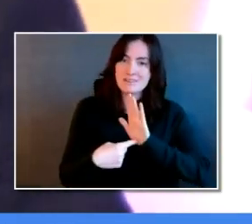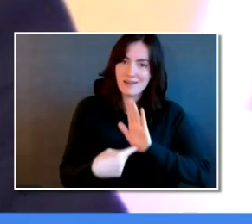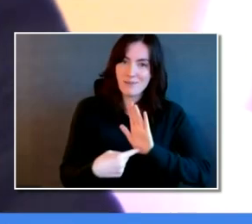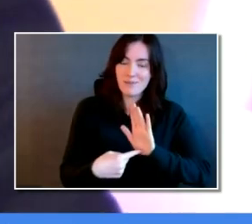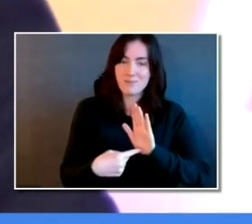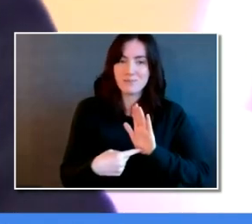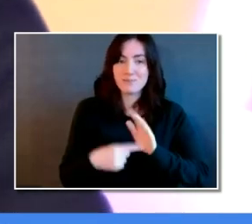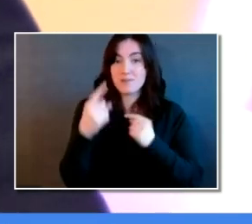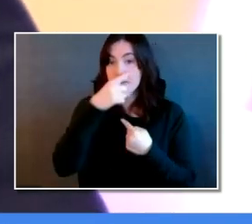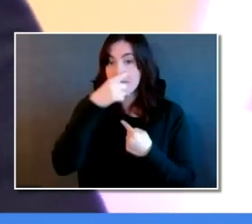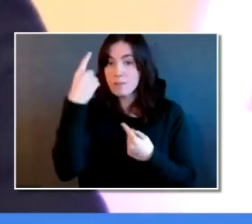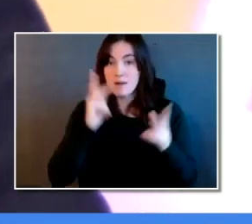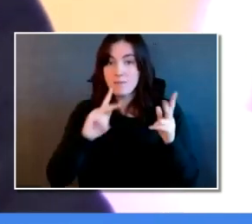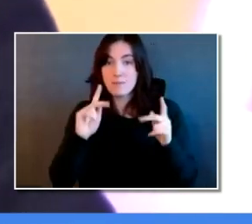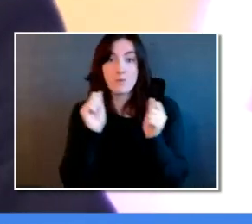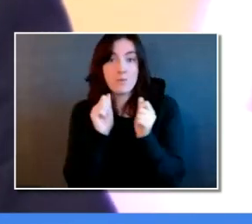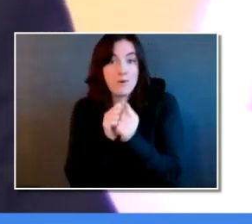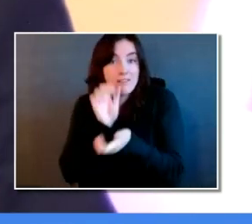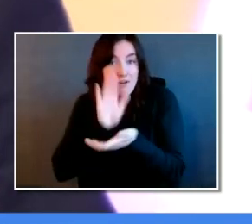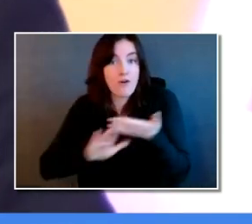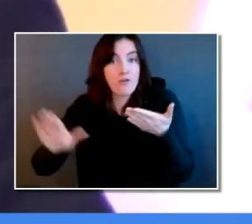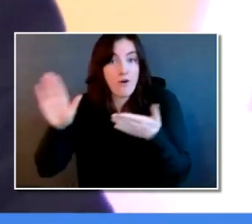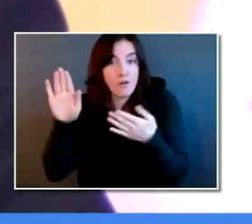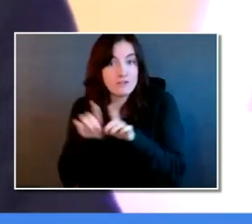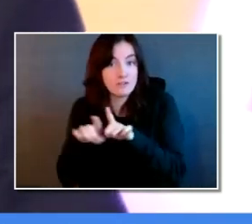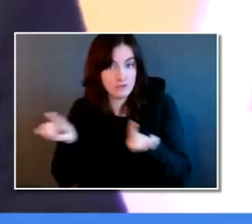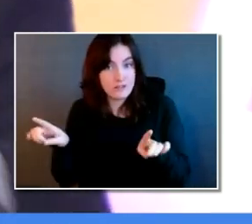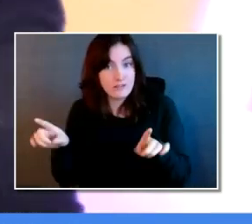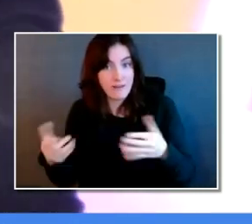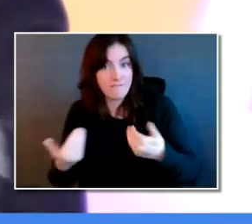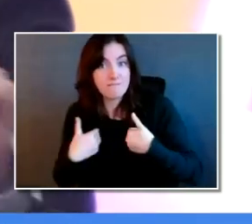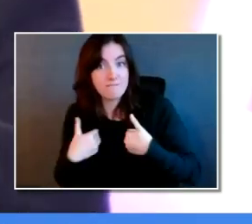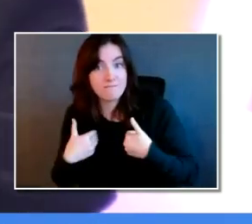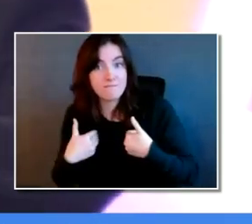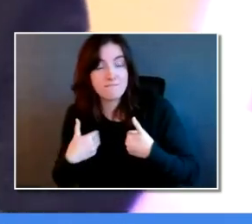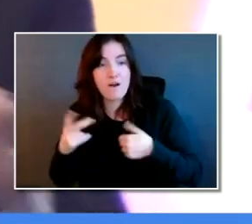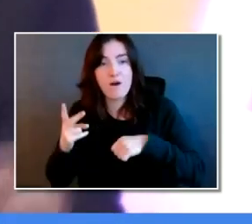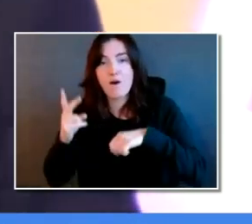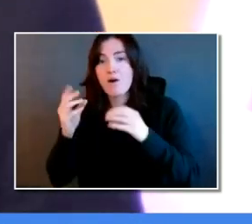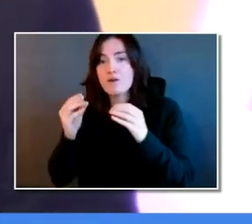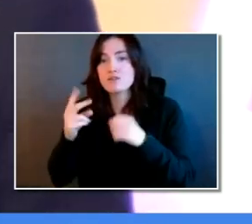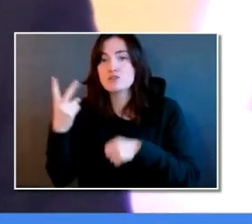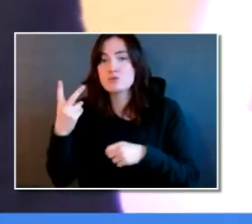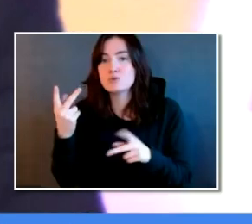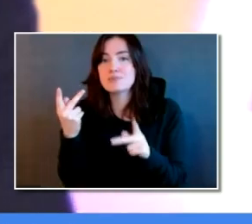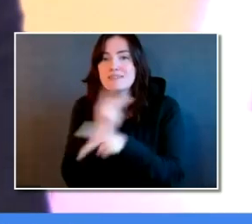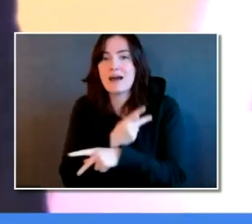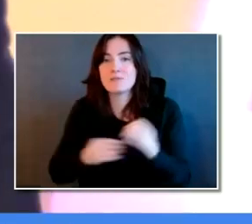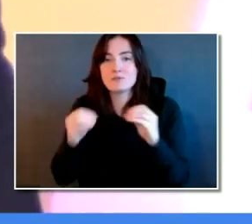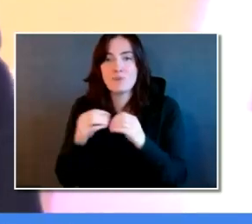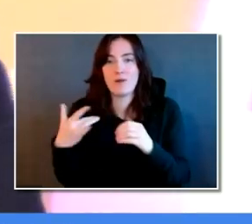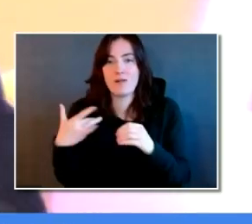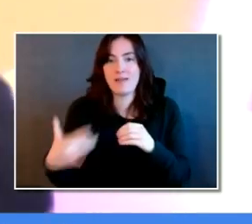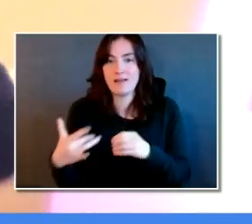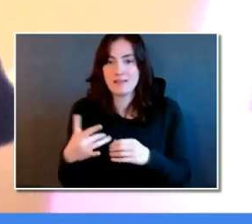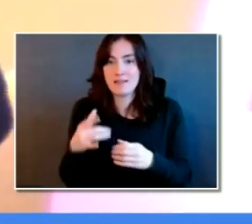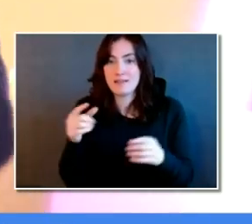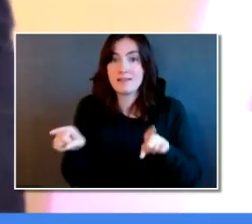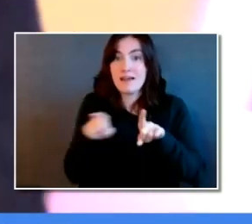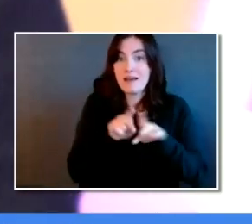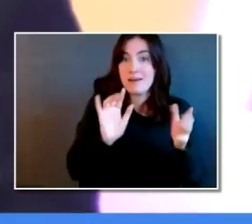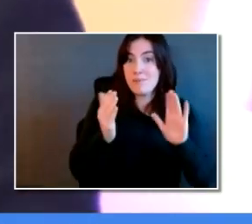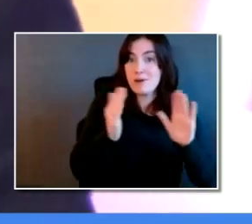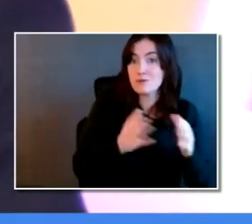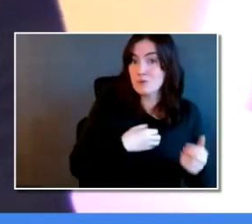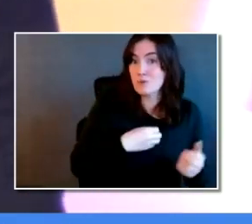even black folks with a college degree are almost twice as likely as white folks with a degree to be unemployed, even when they majored